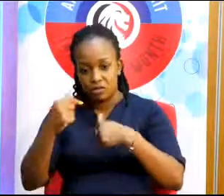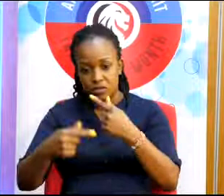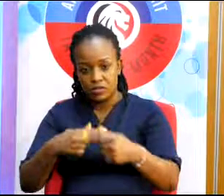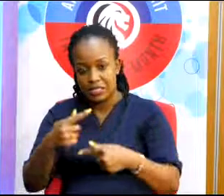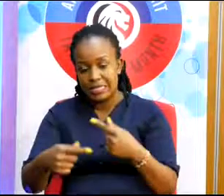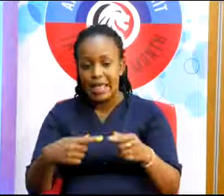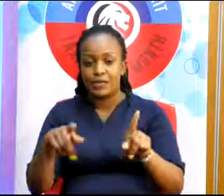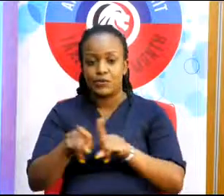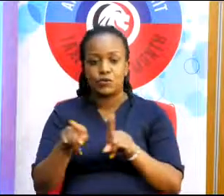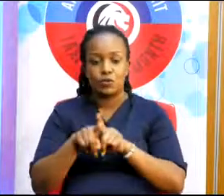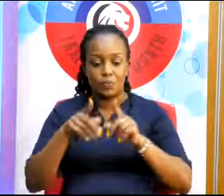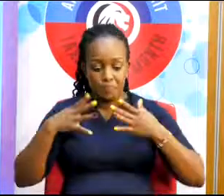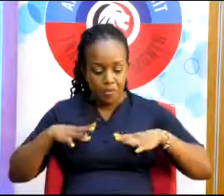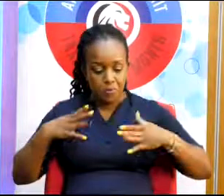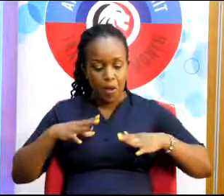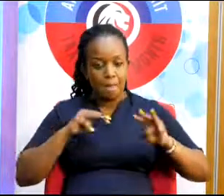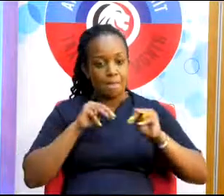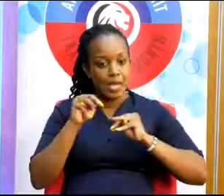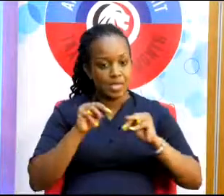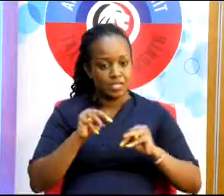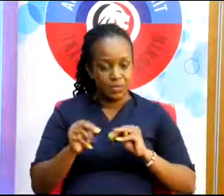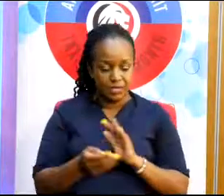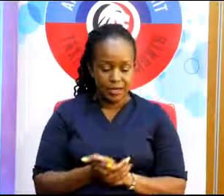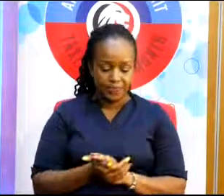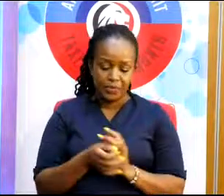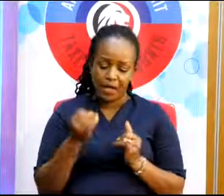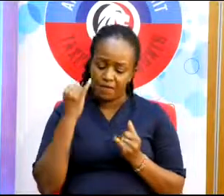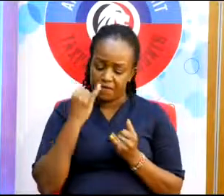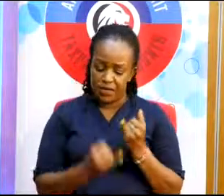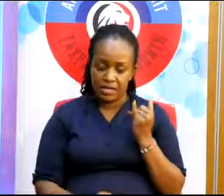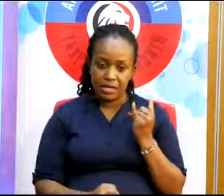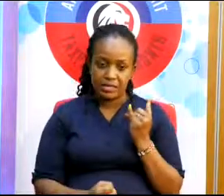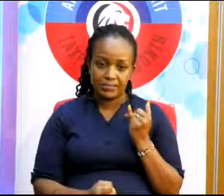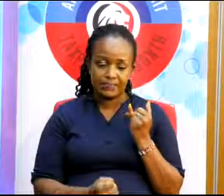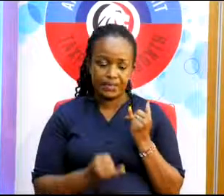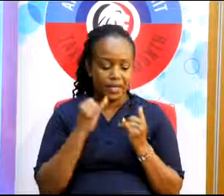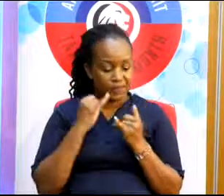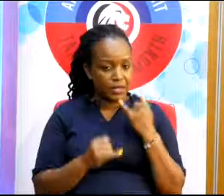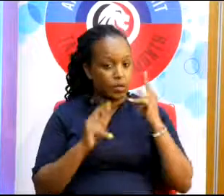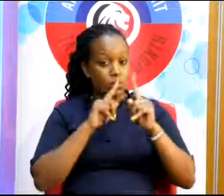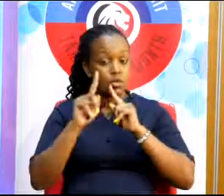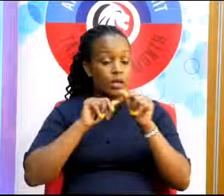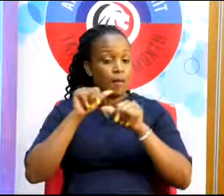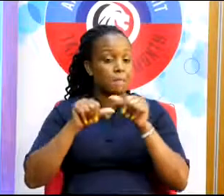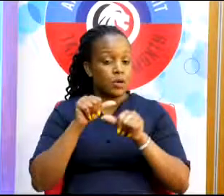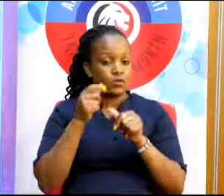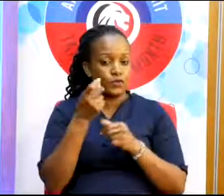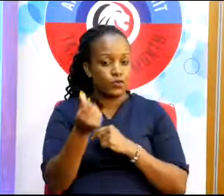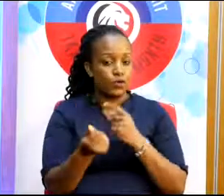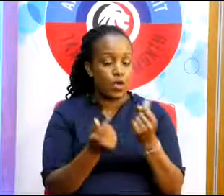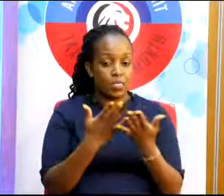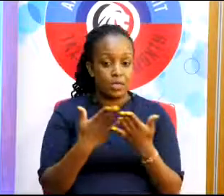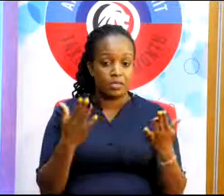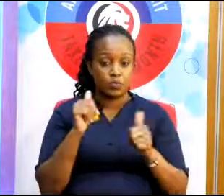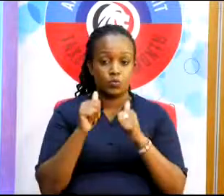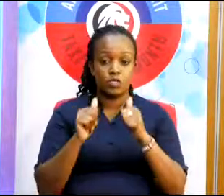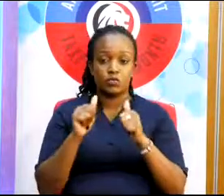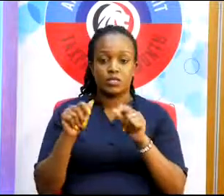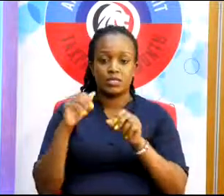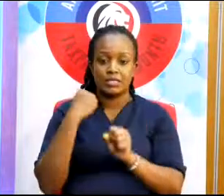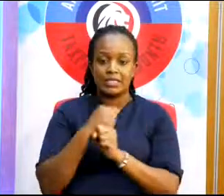people management. Finally, we'll talk about a few things of what we did in terms of